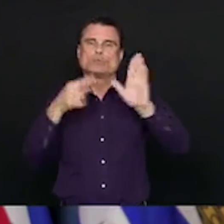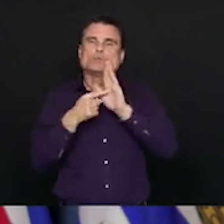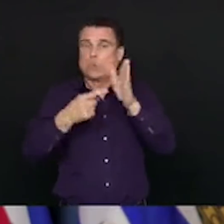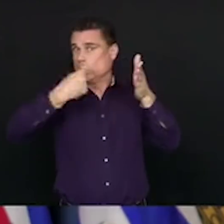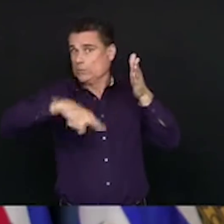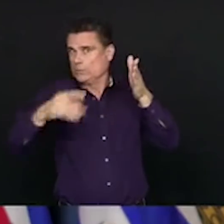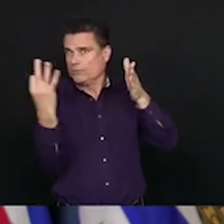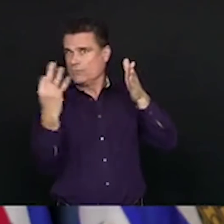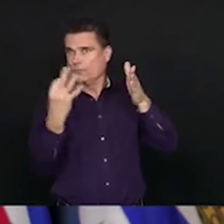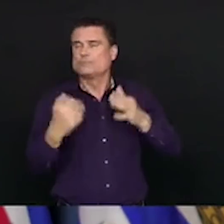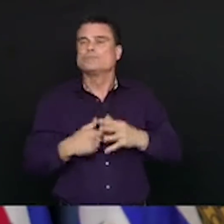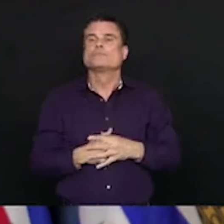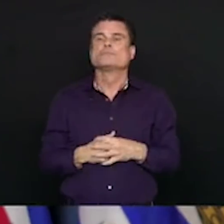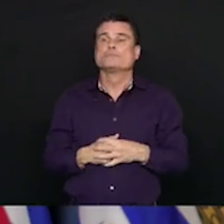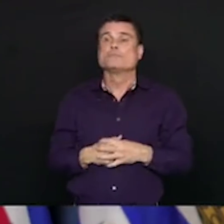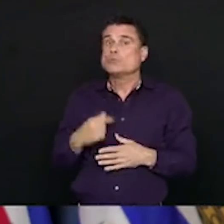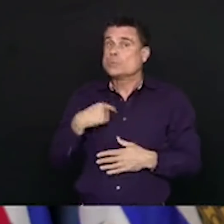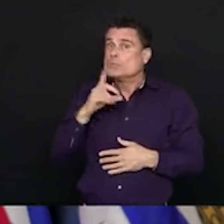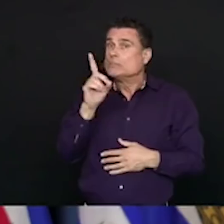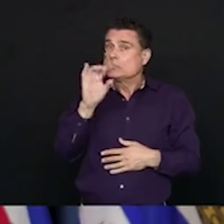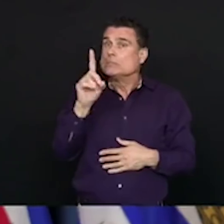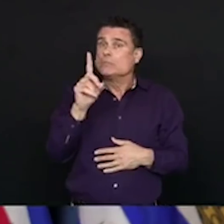we're doing and what our expectations are